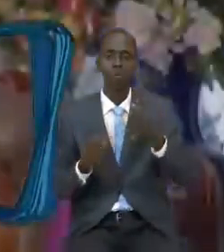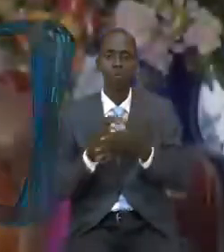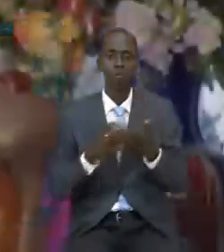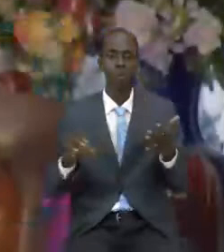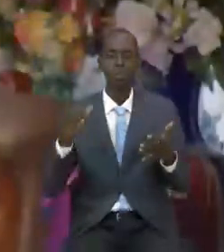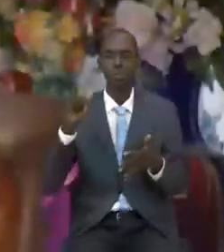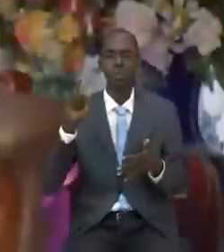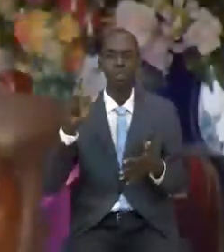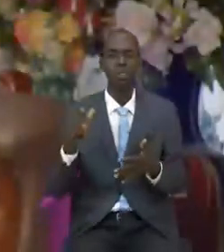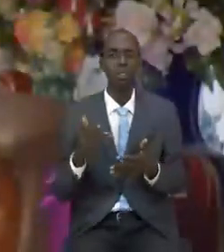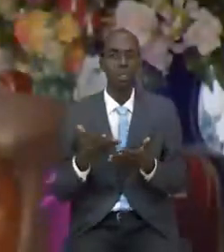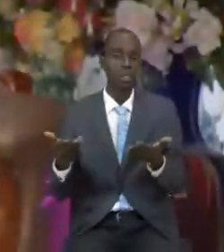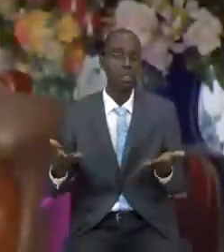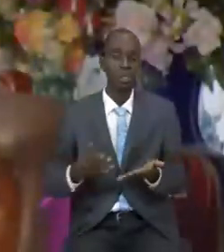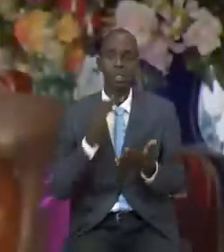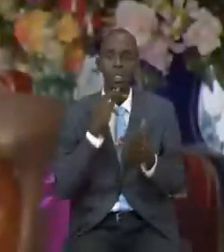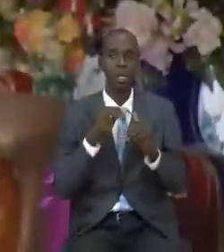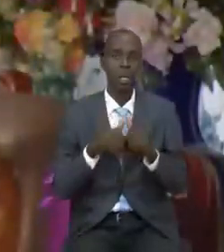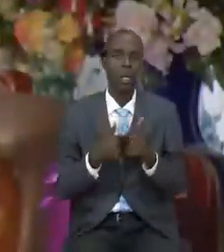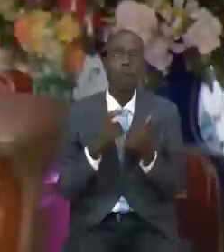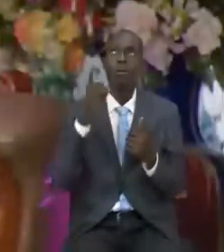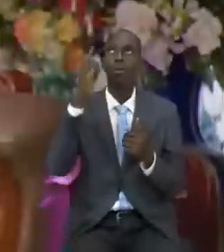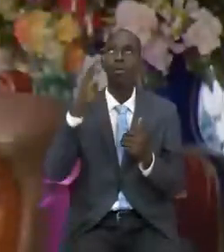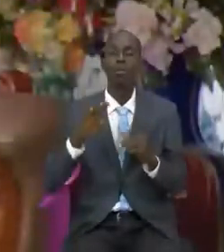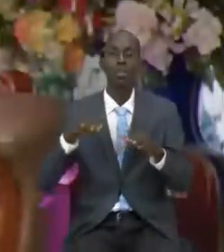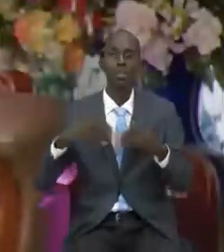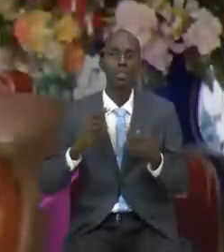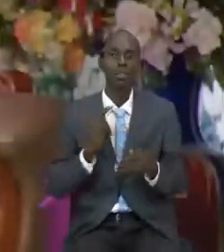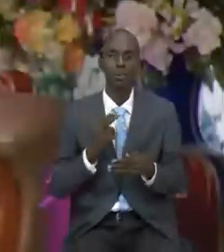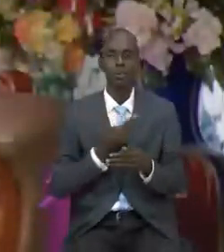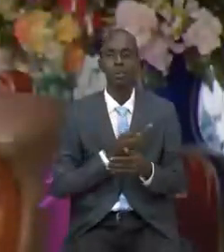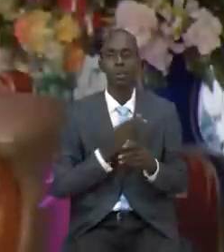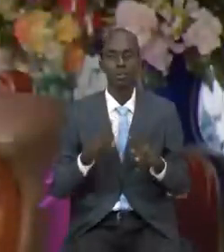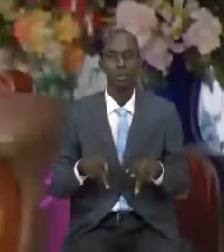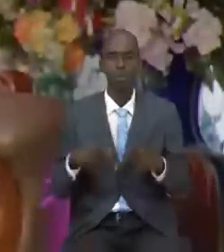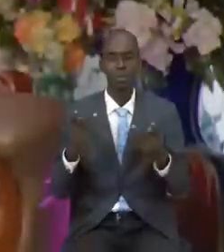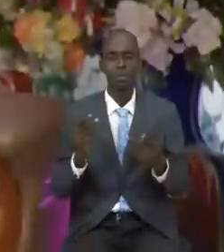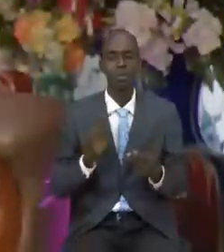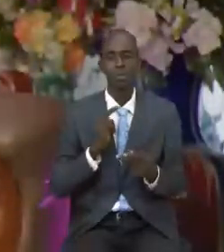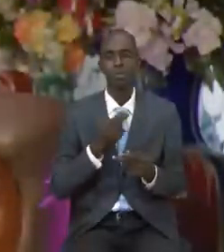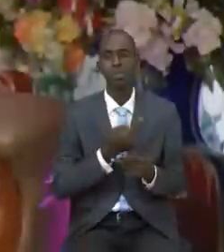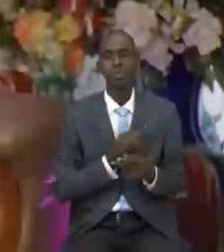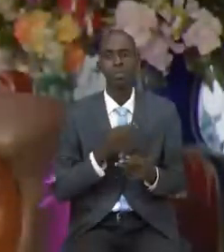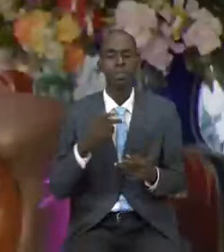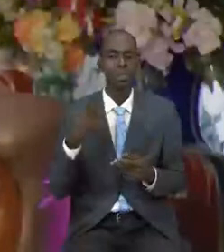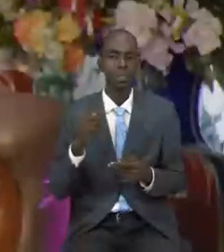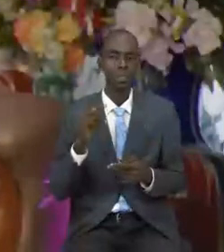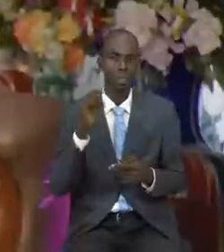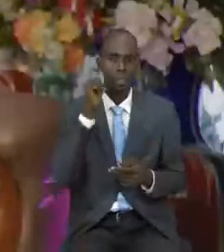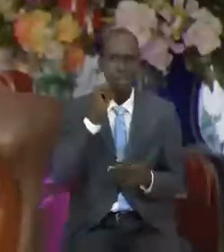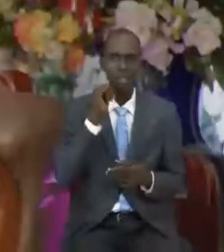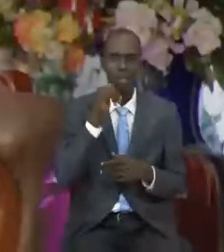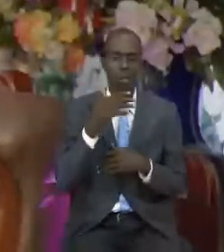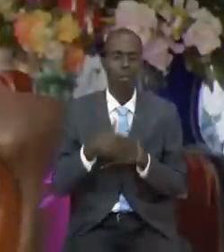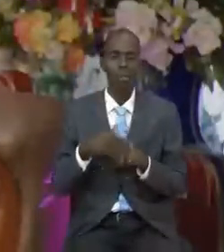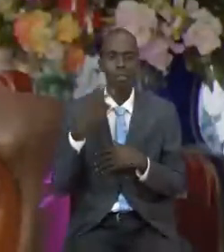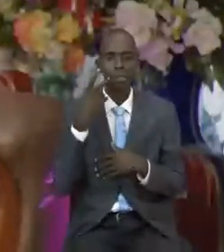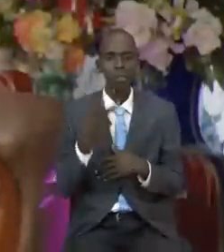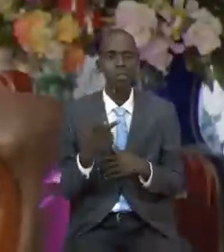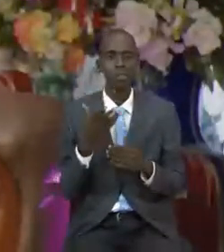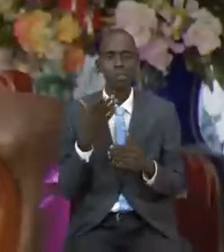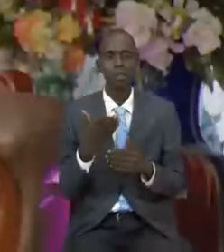God gives us, provides us the daily bread. Psalm 104, verse 23.